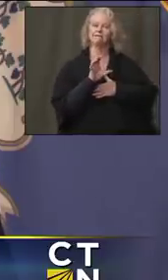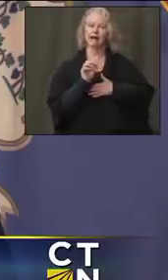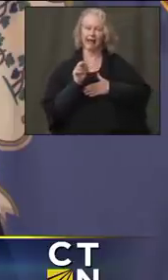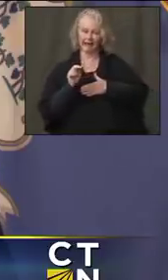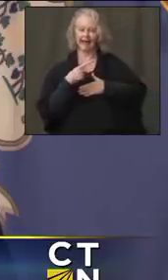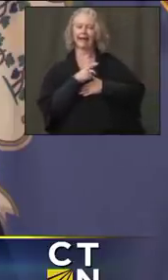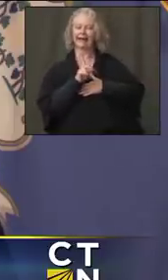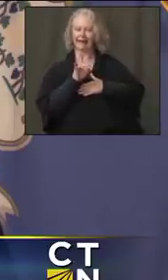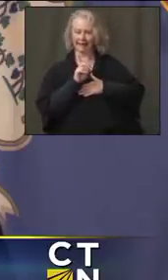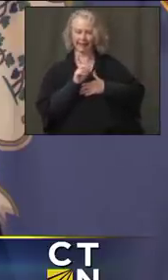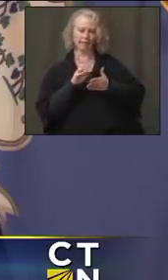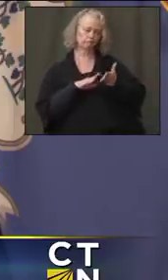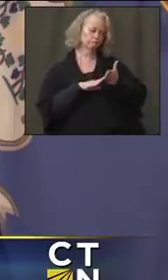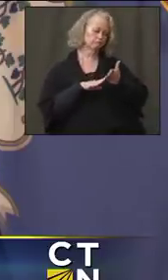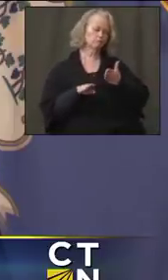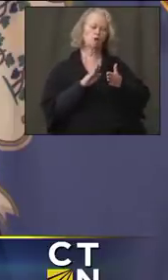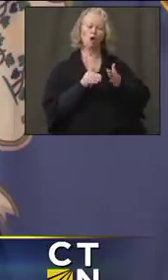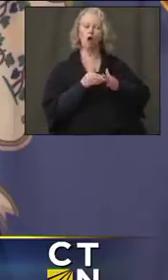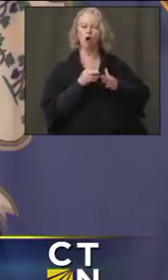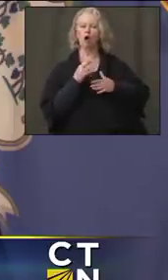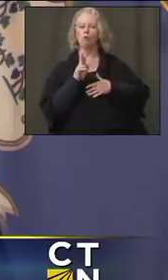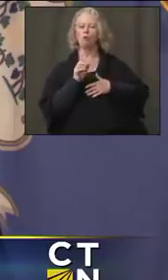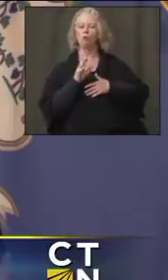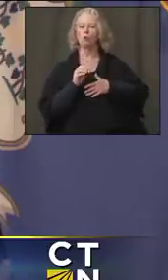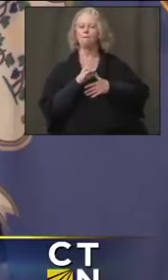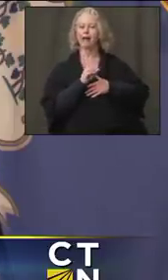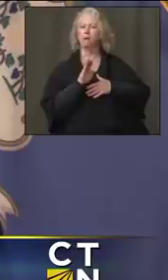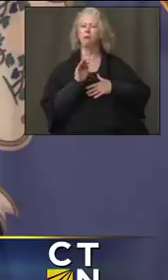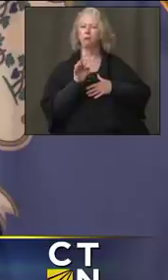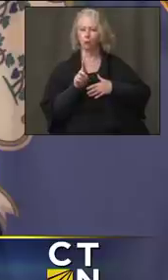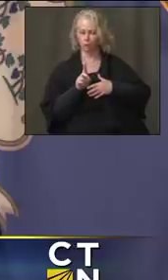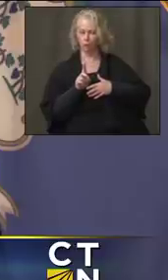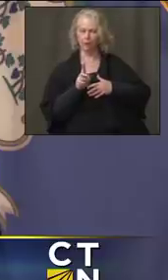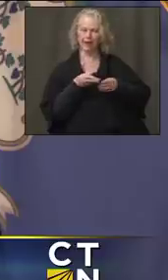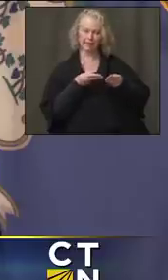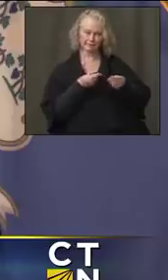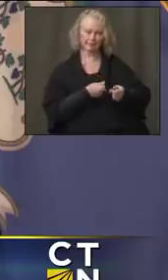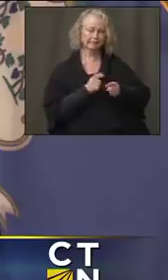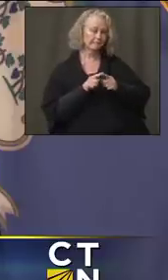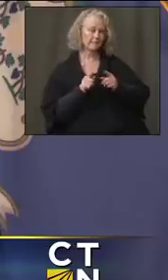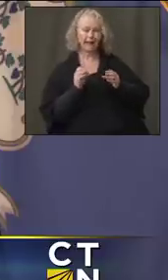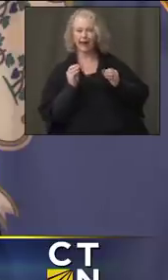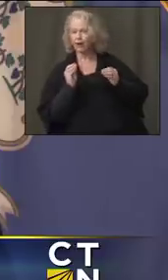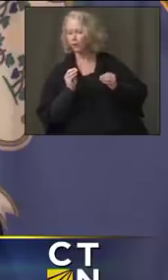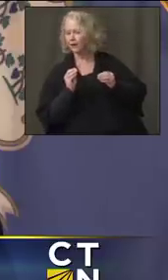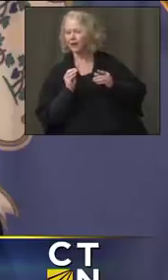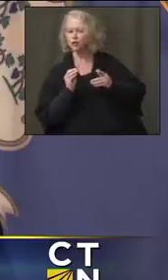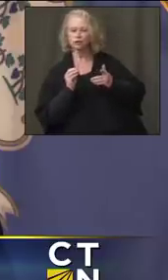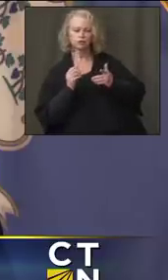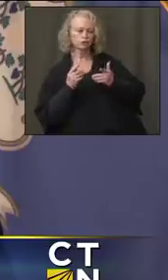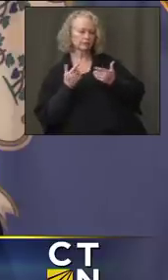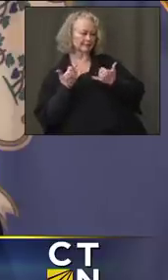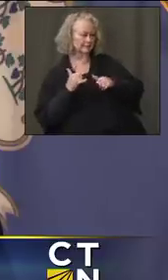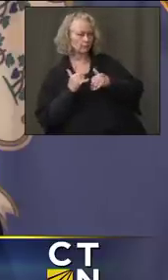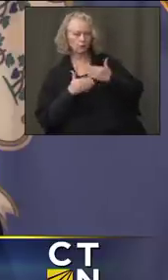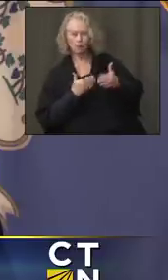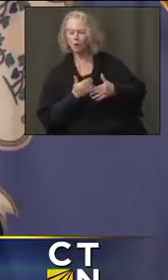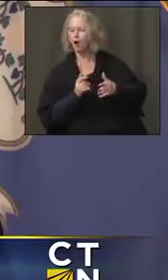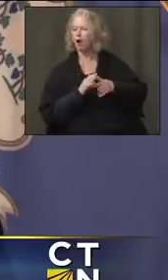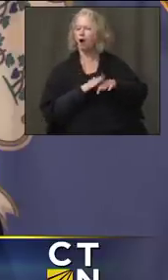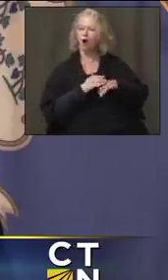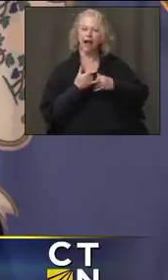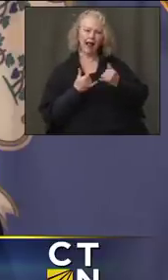waived all room and board expenses, but the education continues, the online learning continues, and I think there